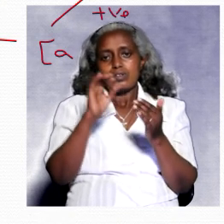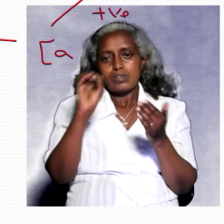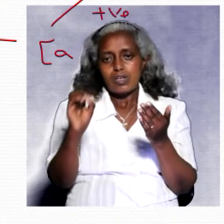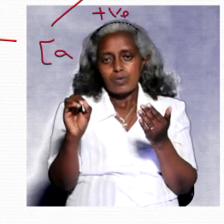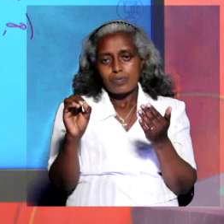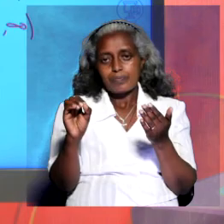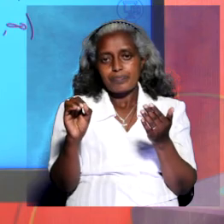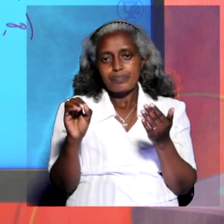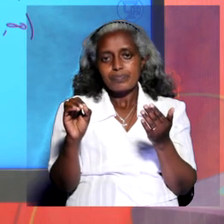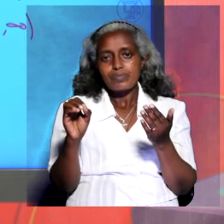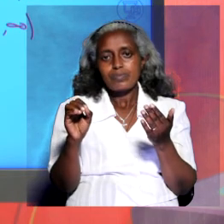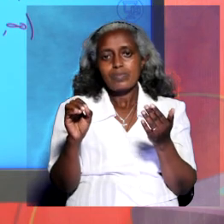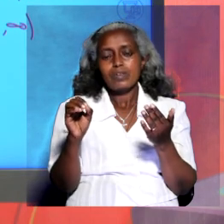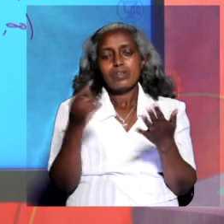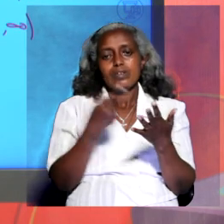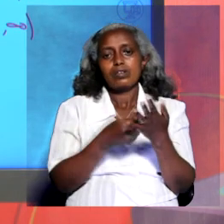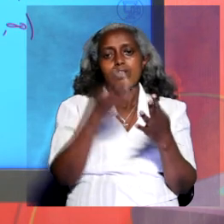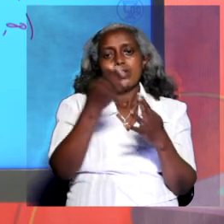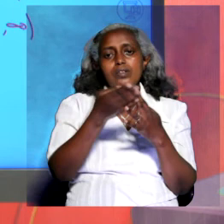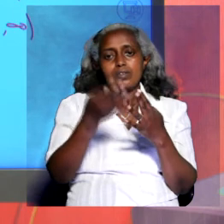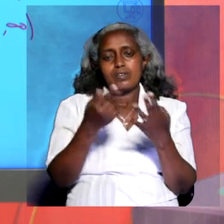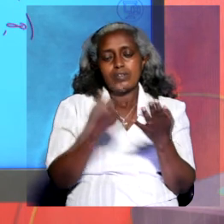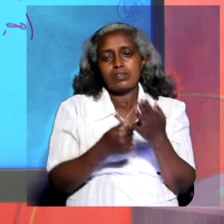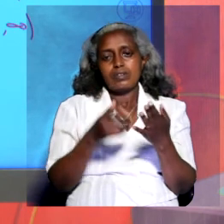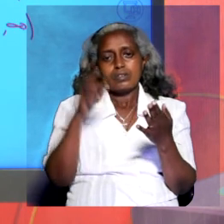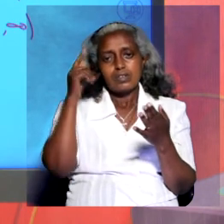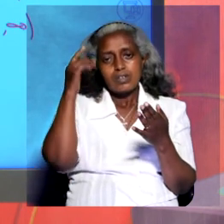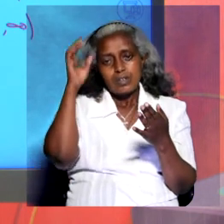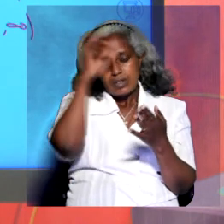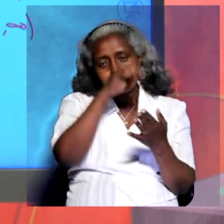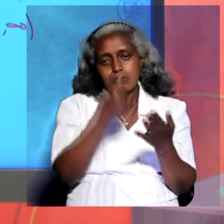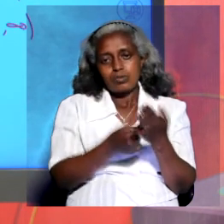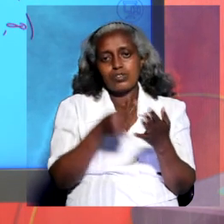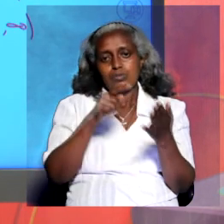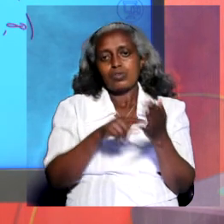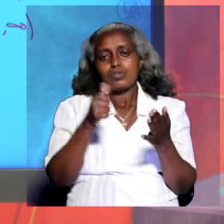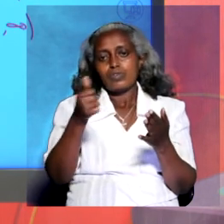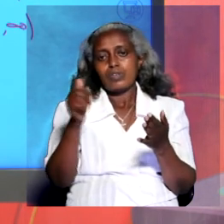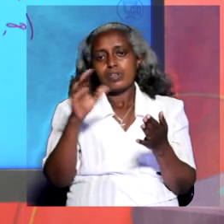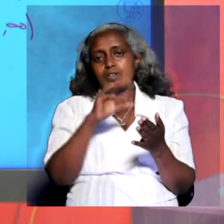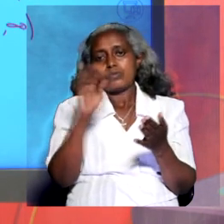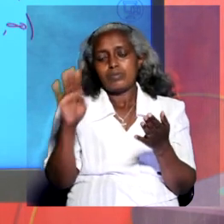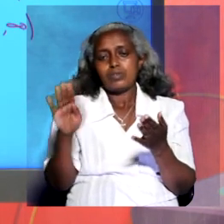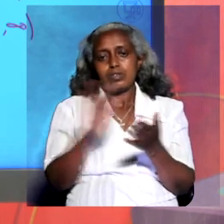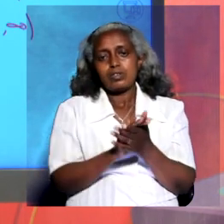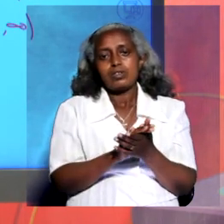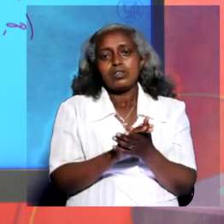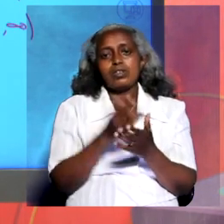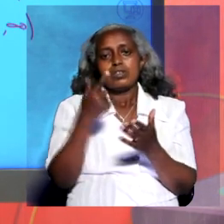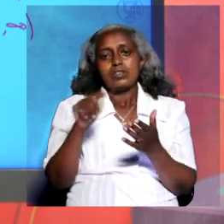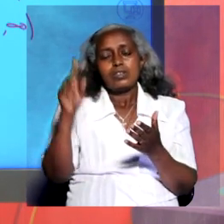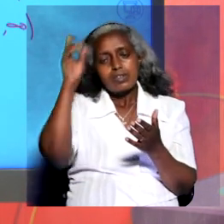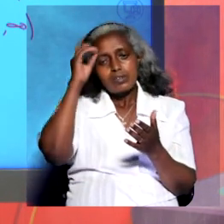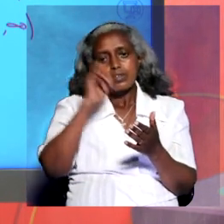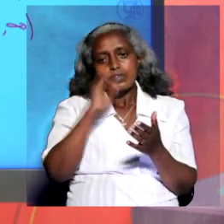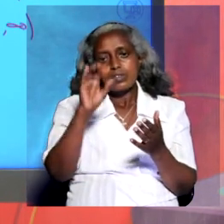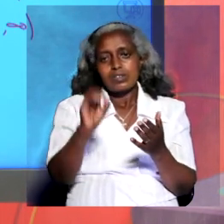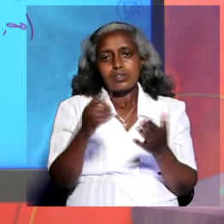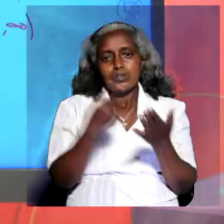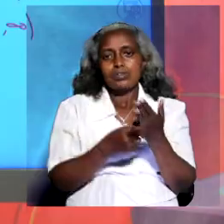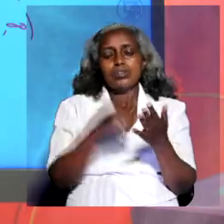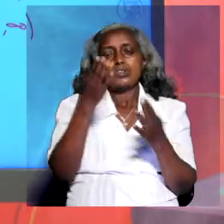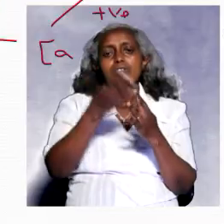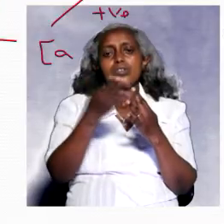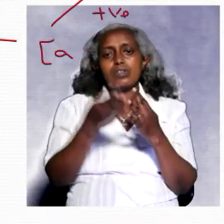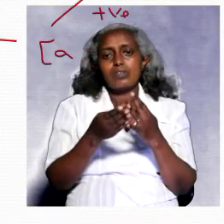for this interval. From assume this point is a for b. For this interval, since the derivative is 0, this interval